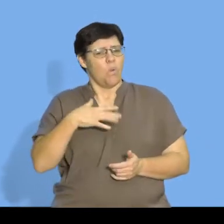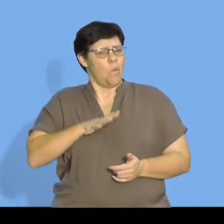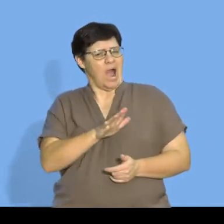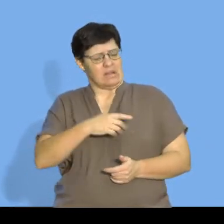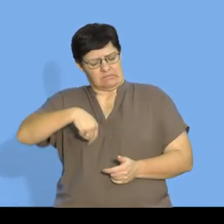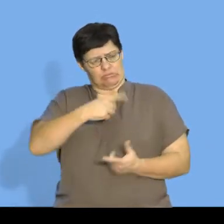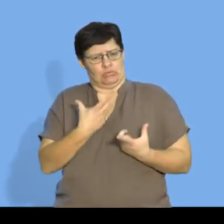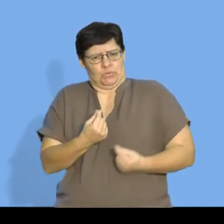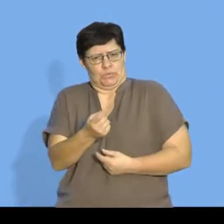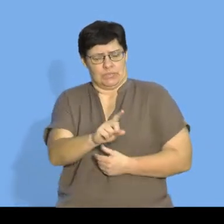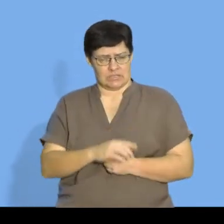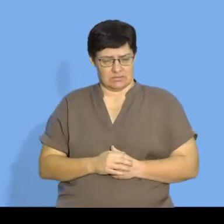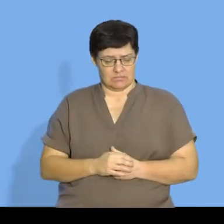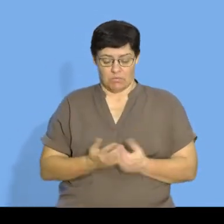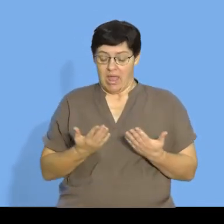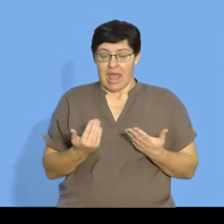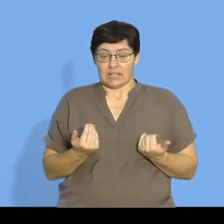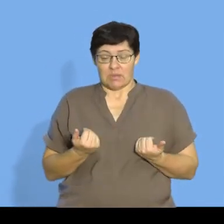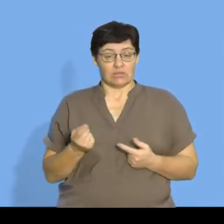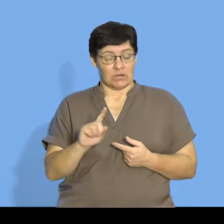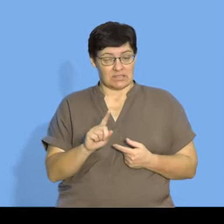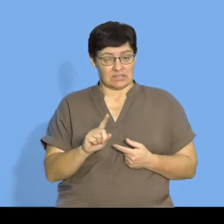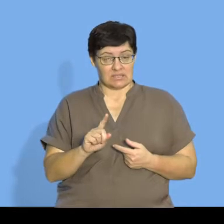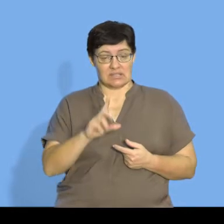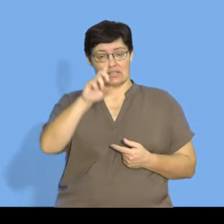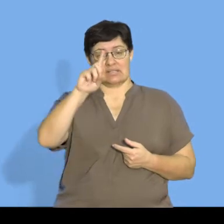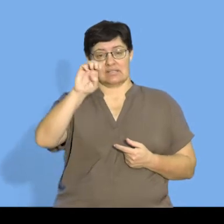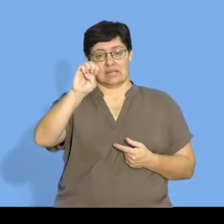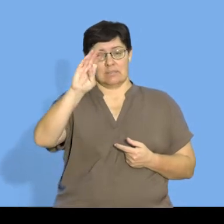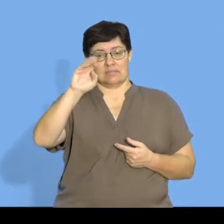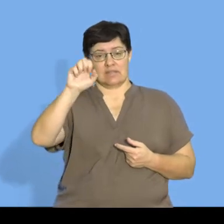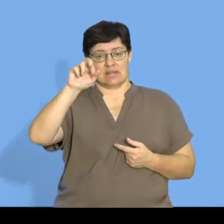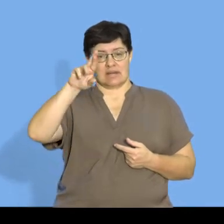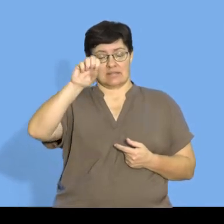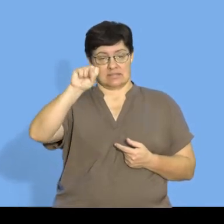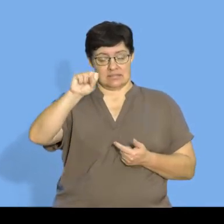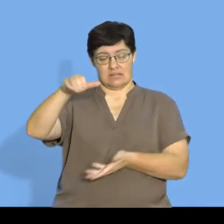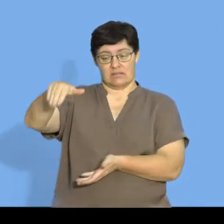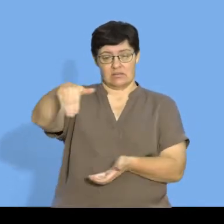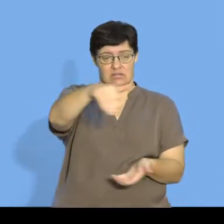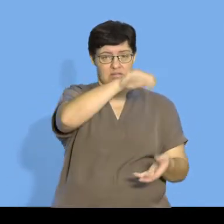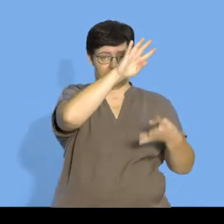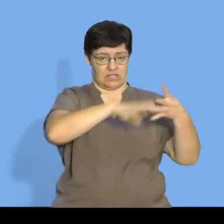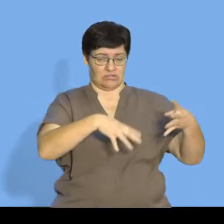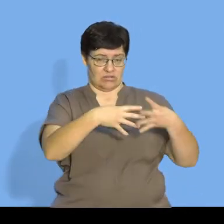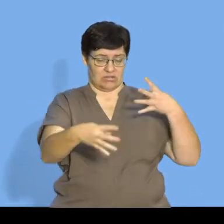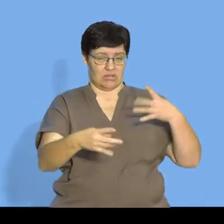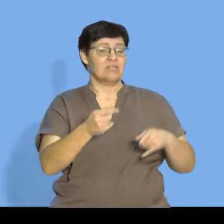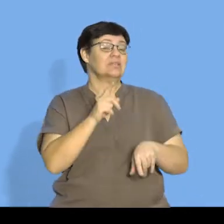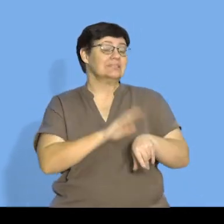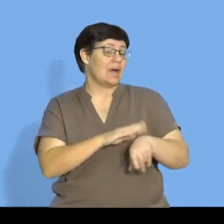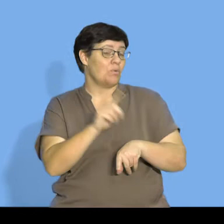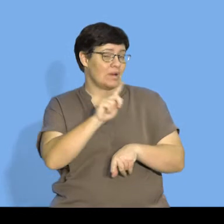now? We are expected to complete the debtors collection schedule for the budgeted period. Now